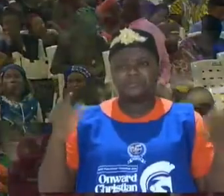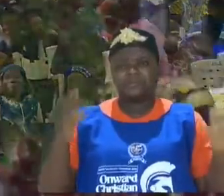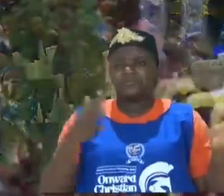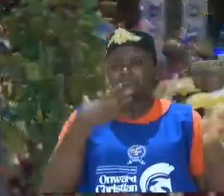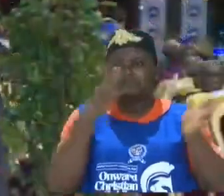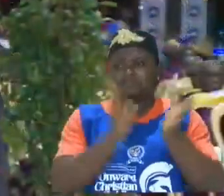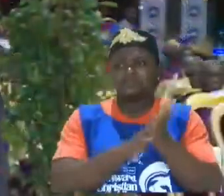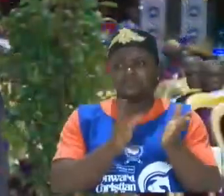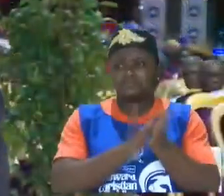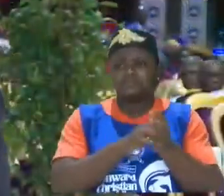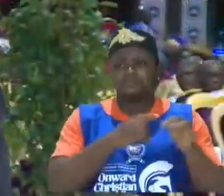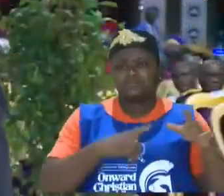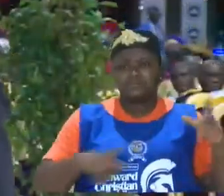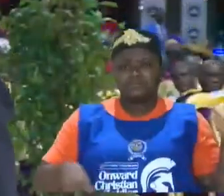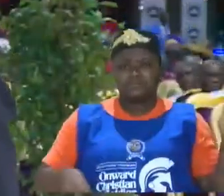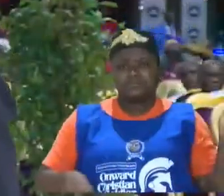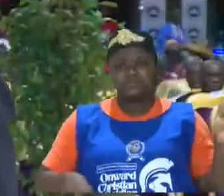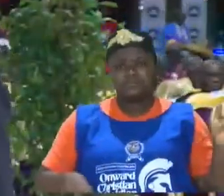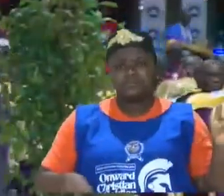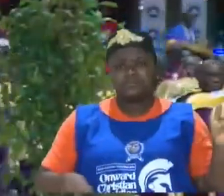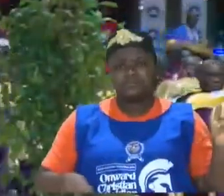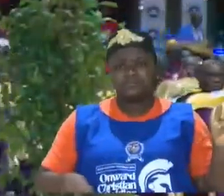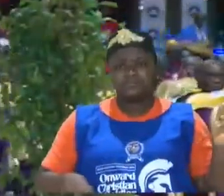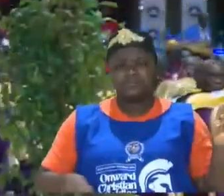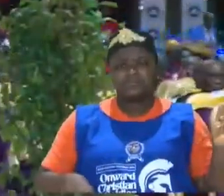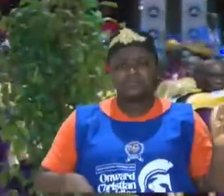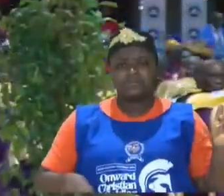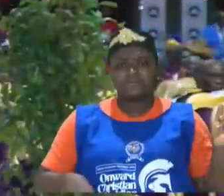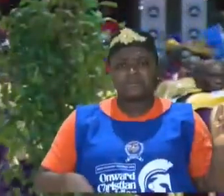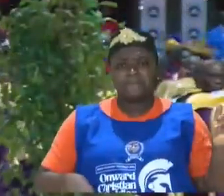Praise the Lord.